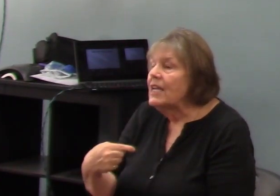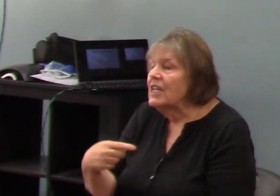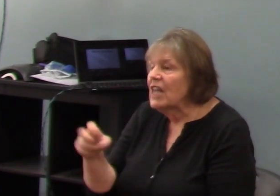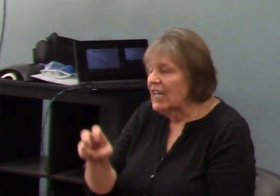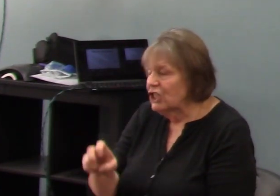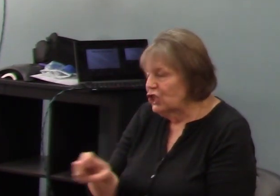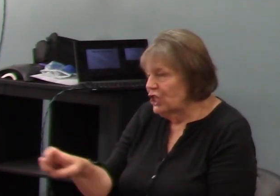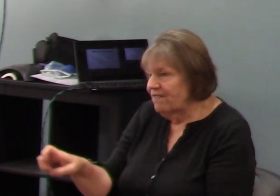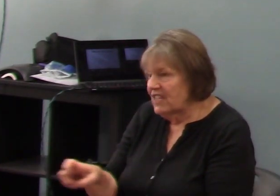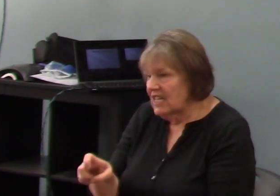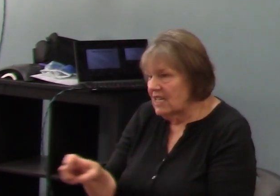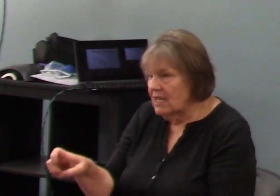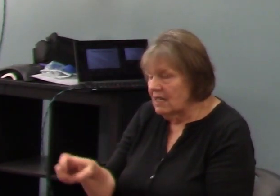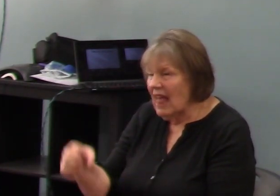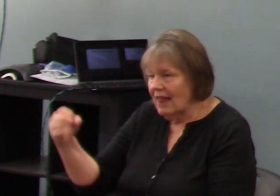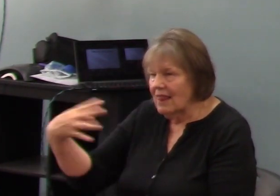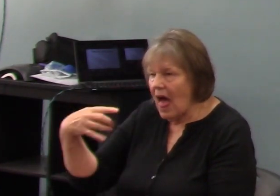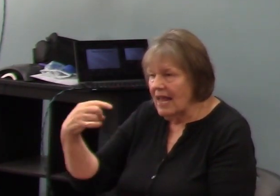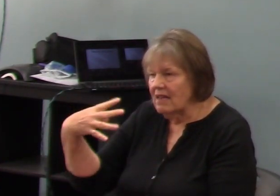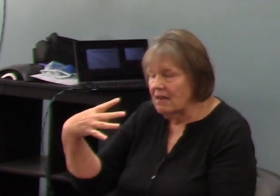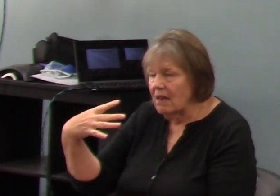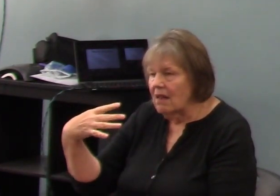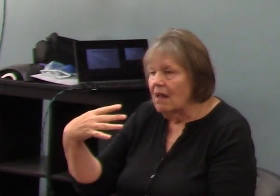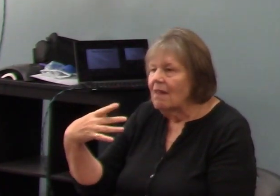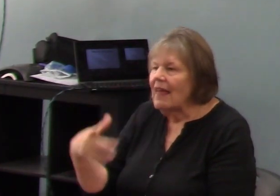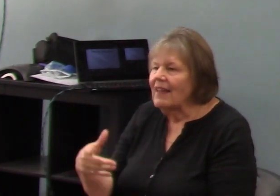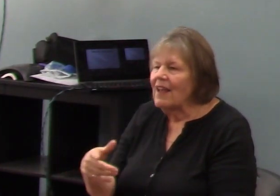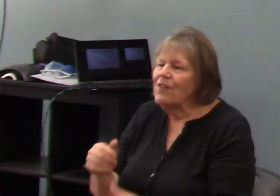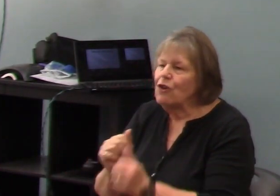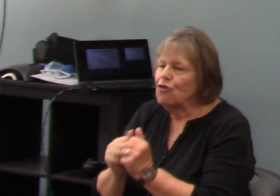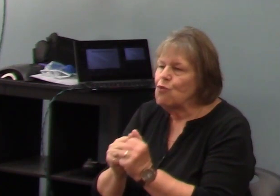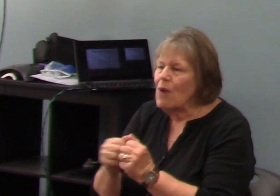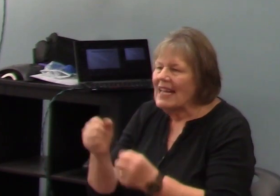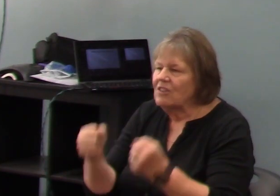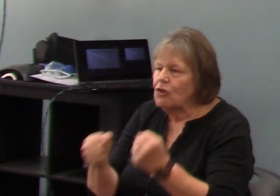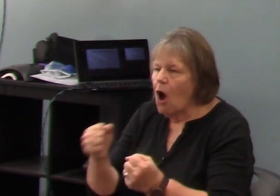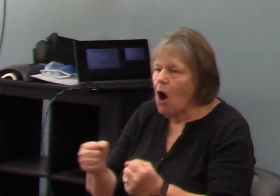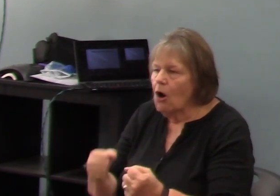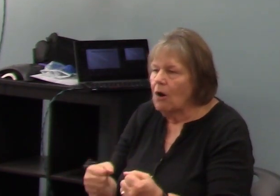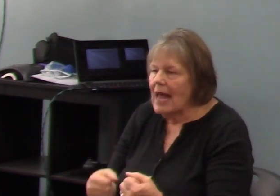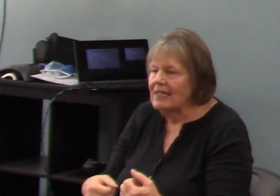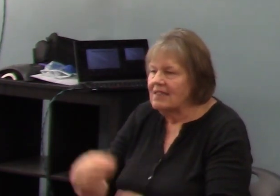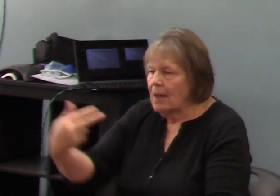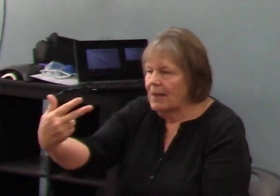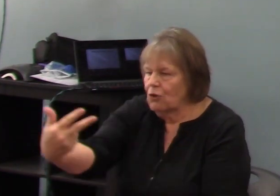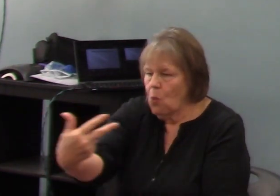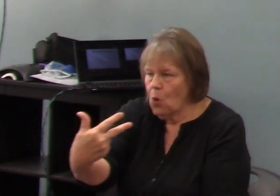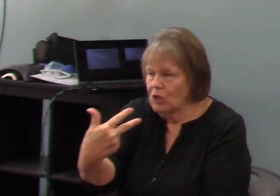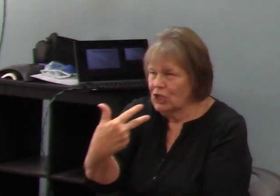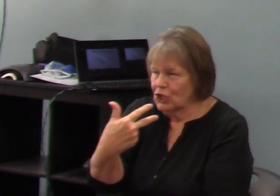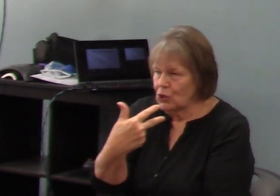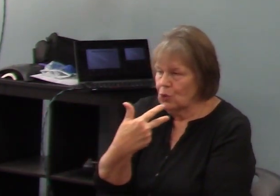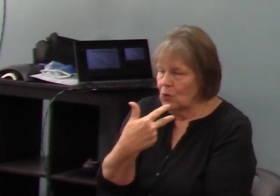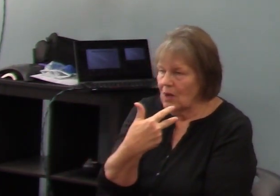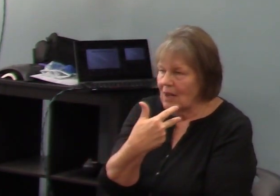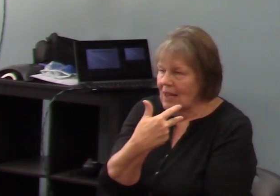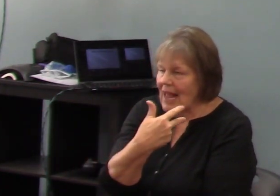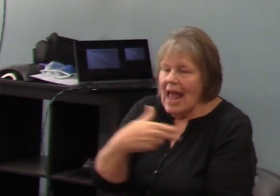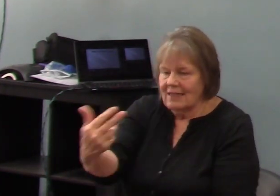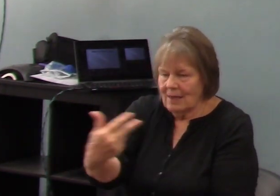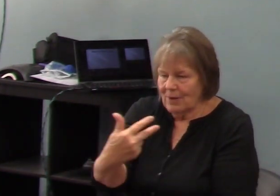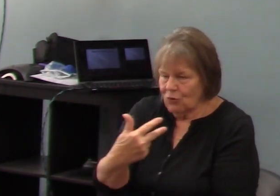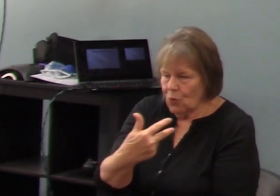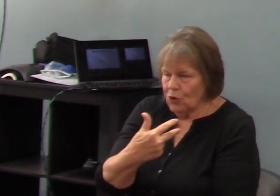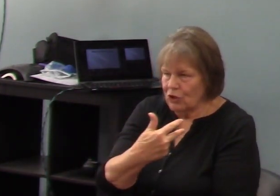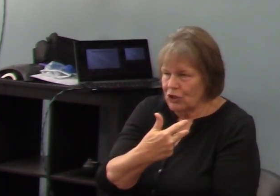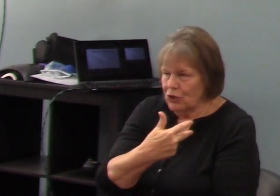about the race car comes towards you, and it compresses those waves and it makes it appear higher. When it goes, when the race car is coming